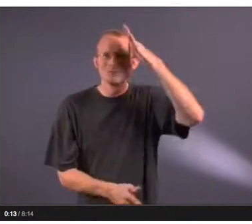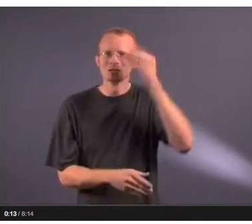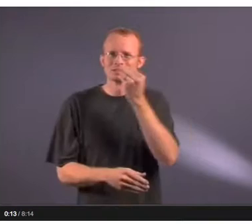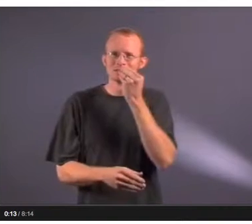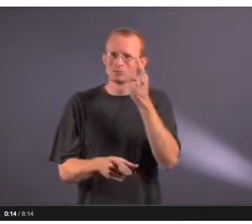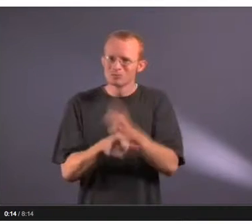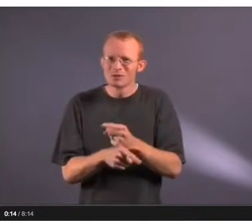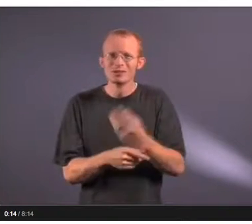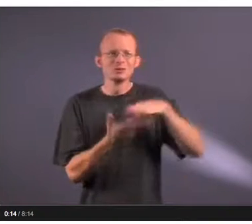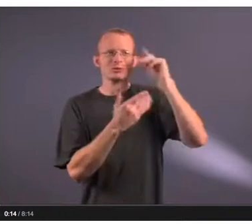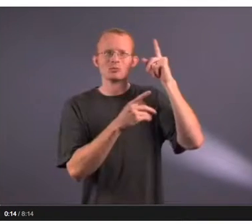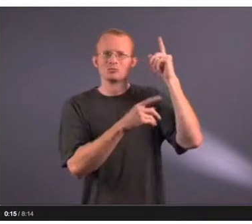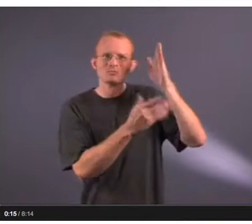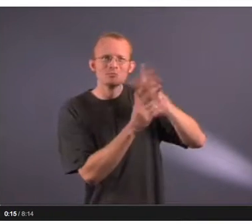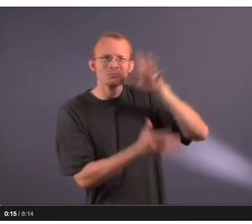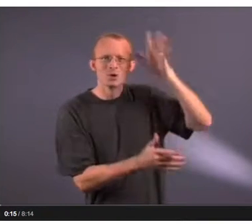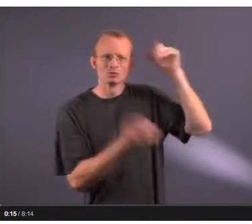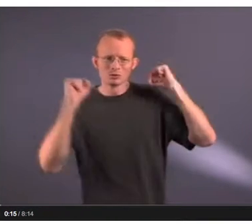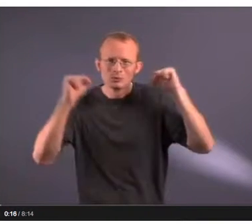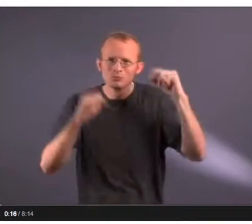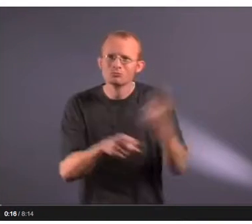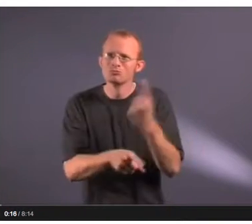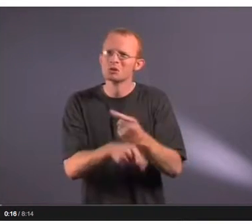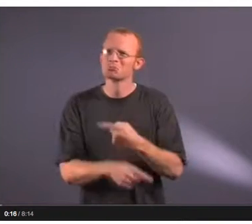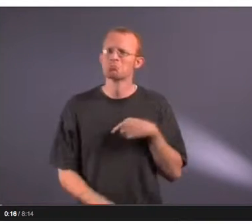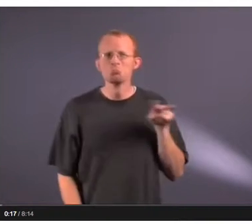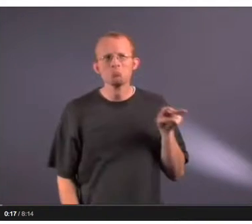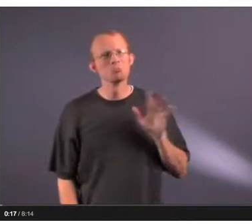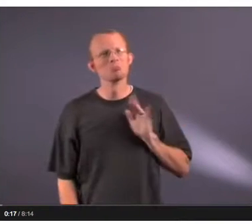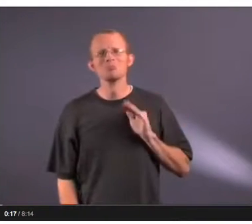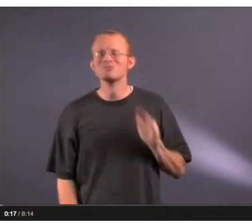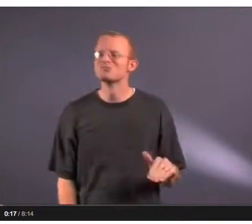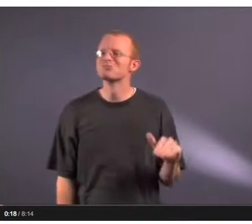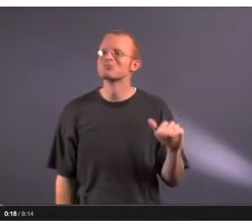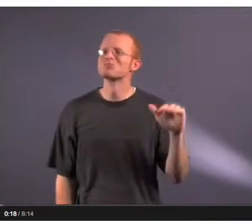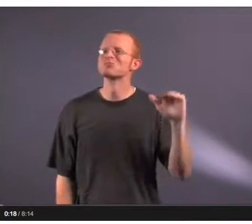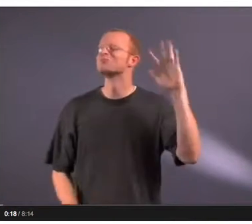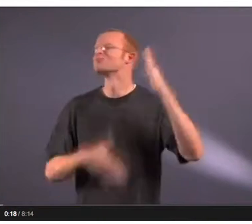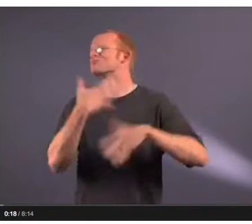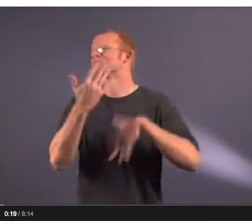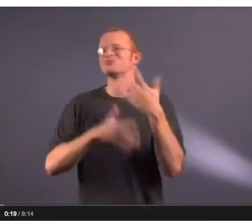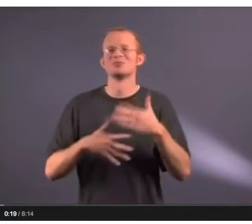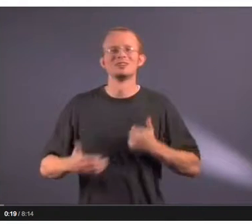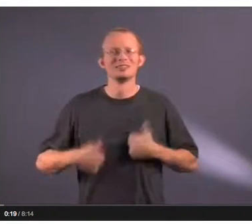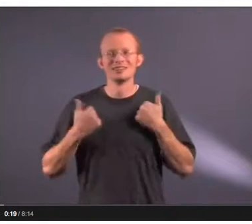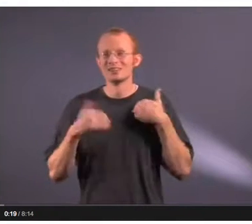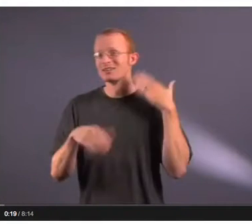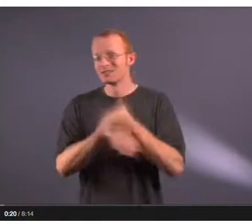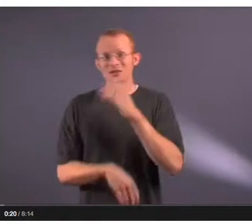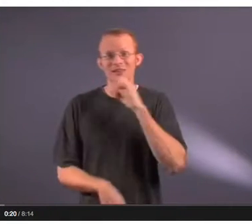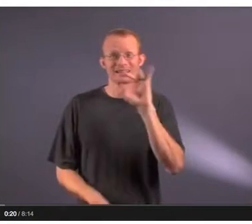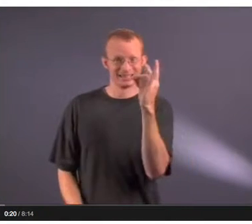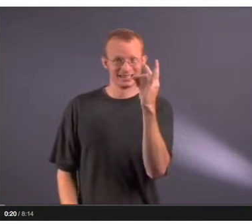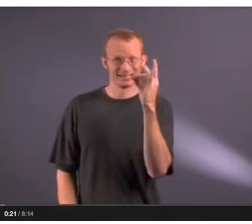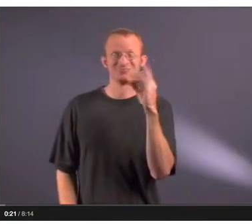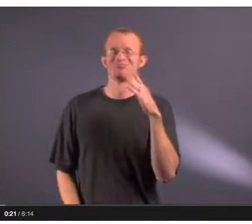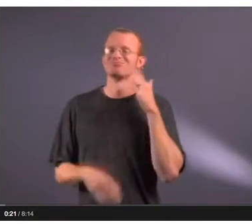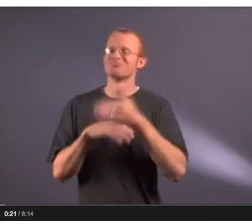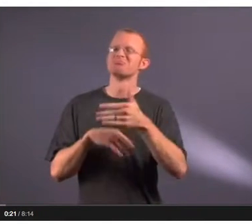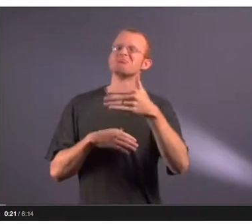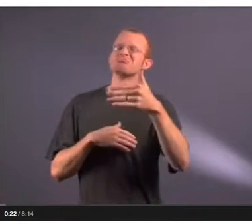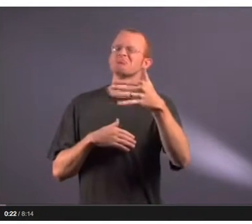throughout my life it became a habit. My parents ate well, and I got to watch them. I watched them growing up, and just I learned from